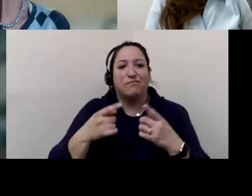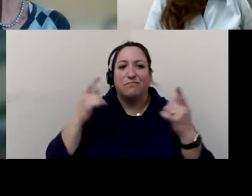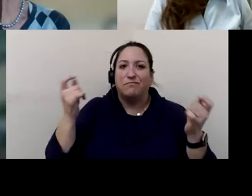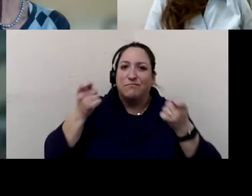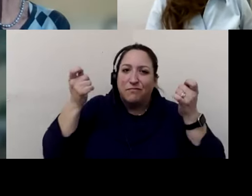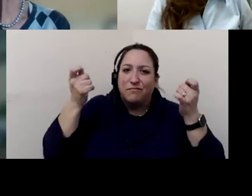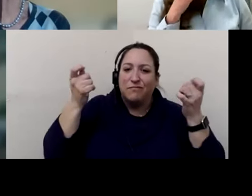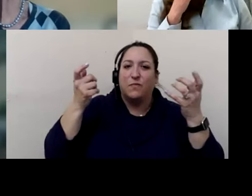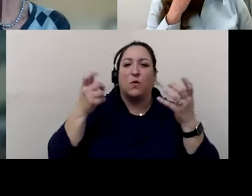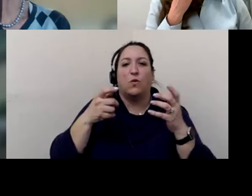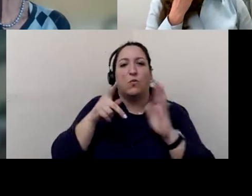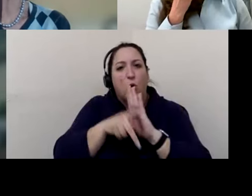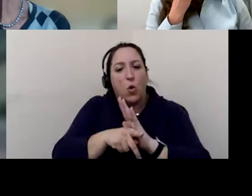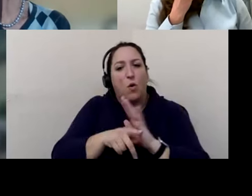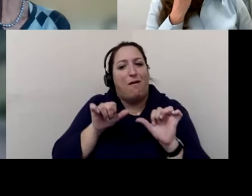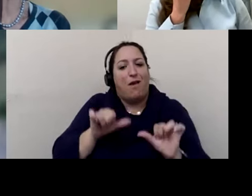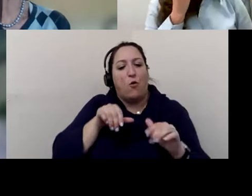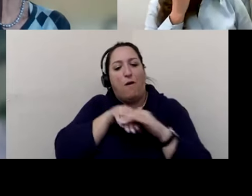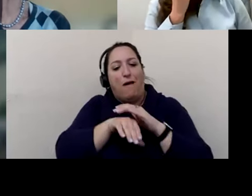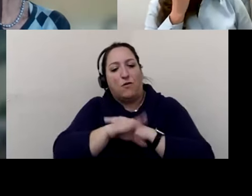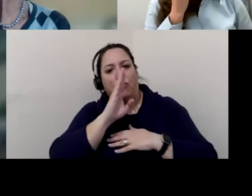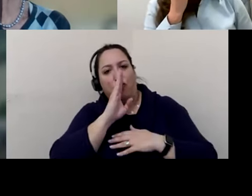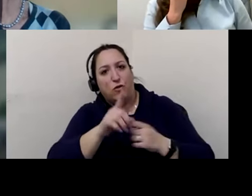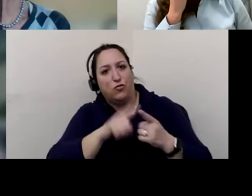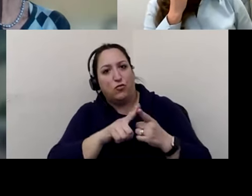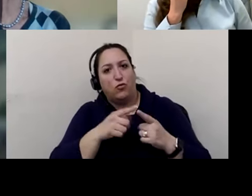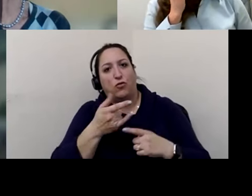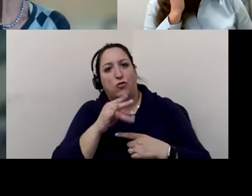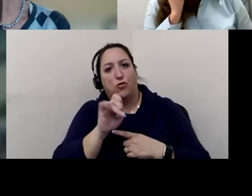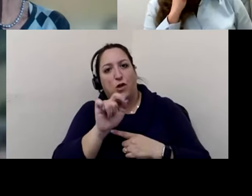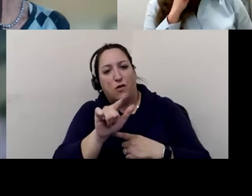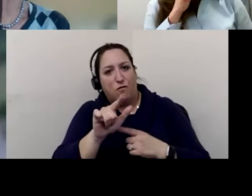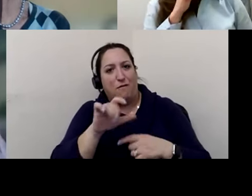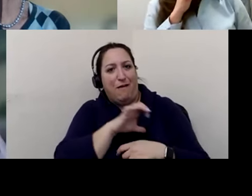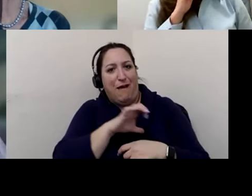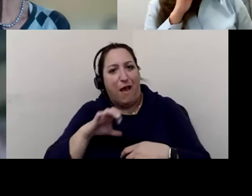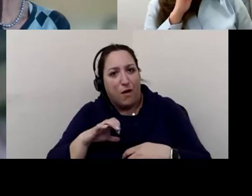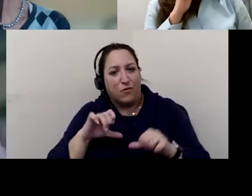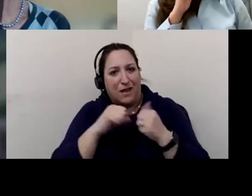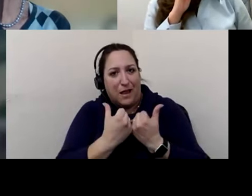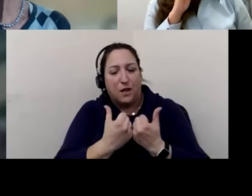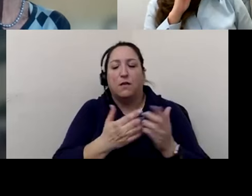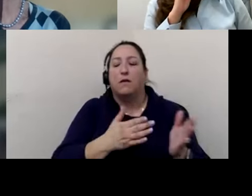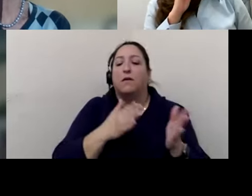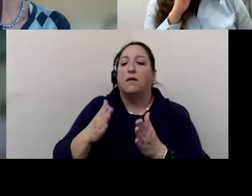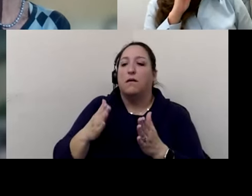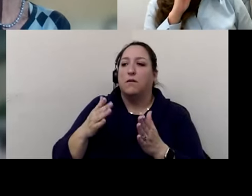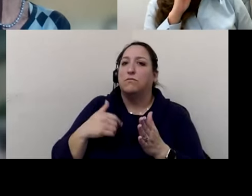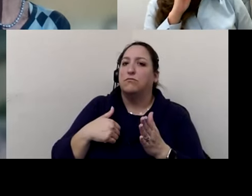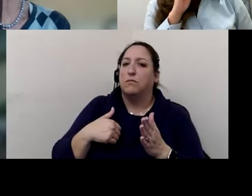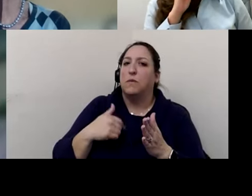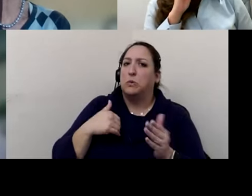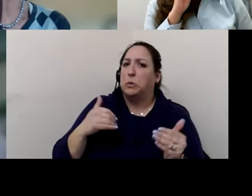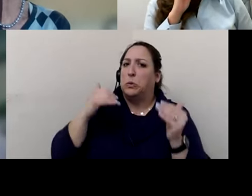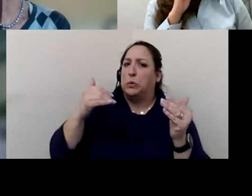protocol developed where we are able to access directly to general counsel at the agency. We have a highly placed